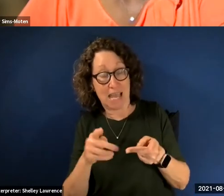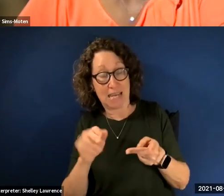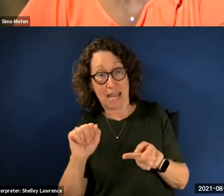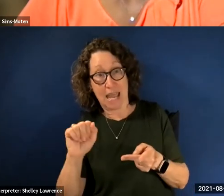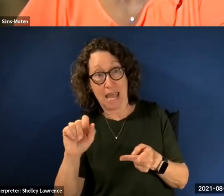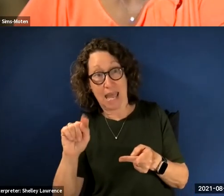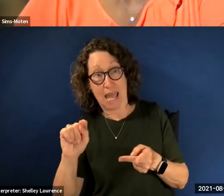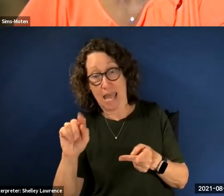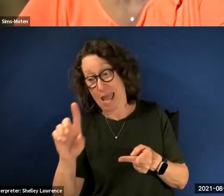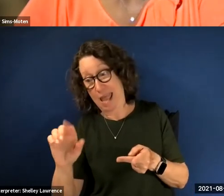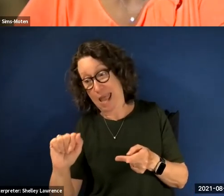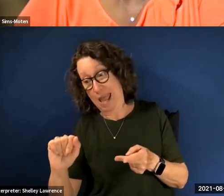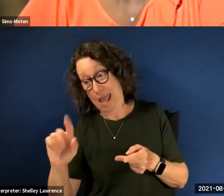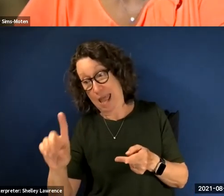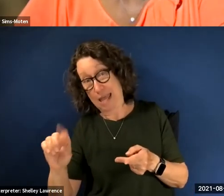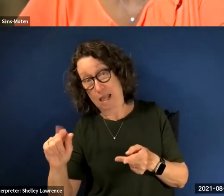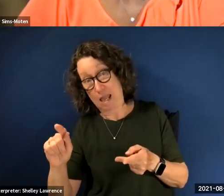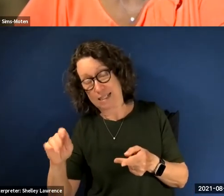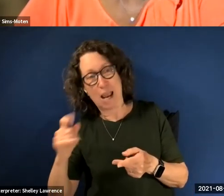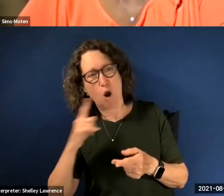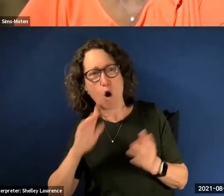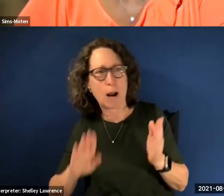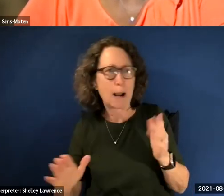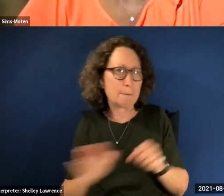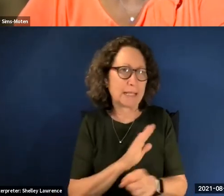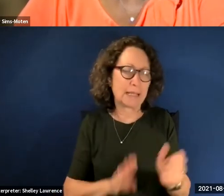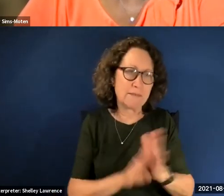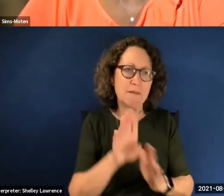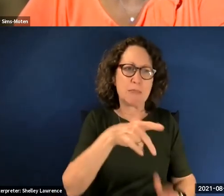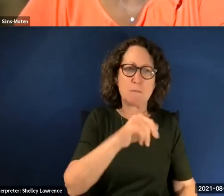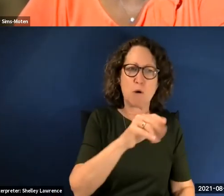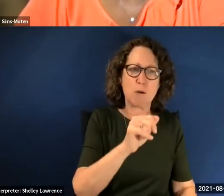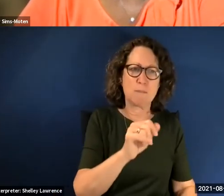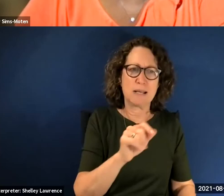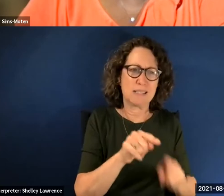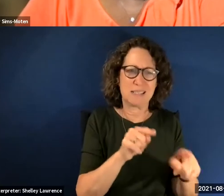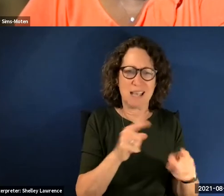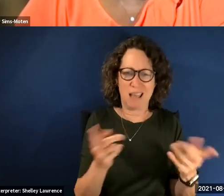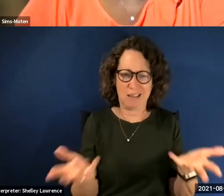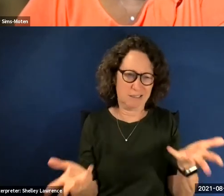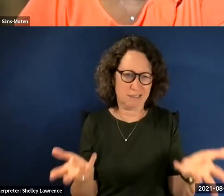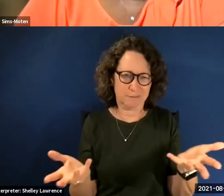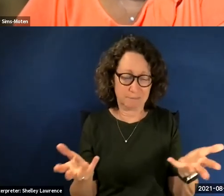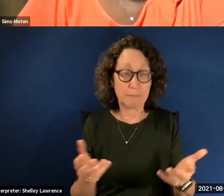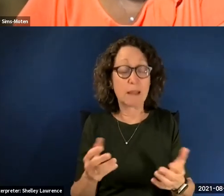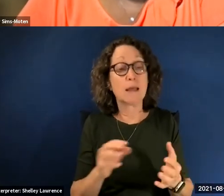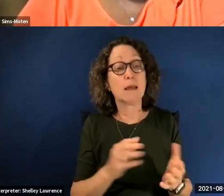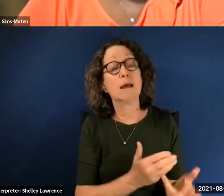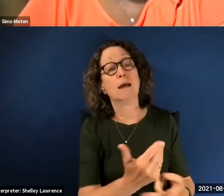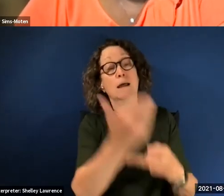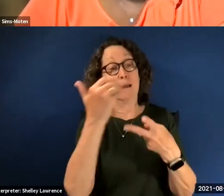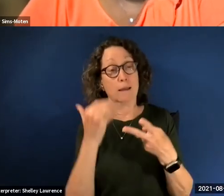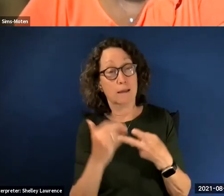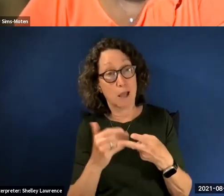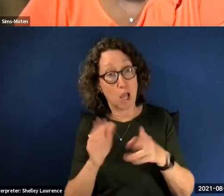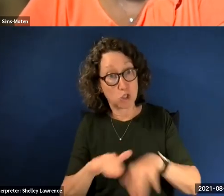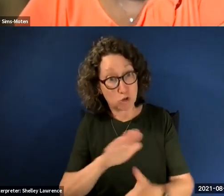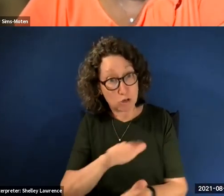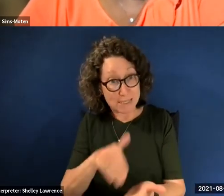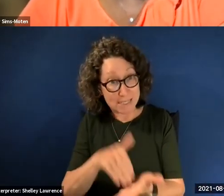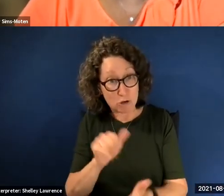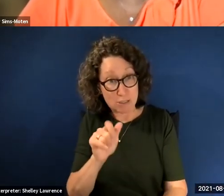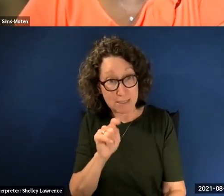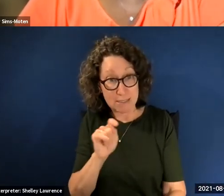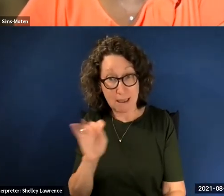versus redeveloping and completely redeveloping the Parma site. And regarding the Children's Center